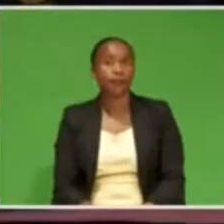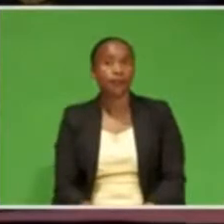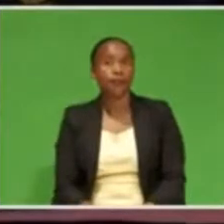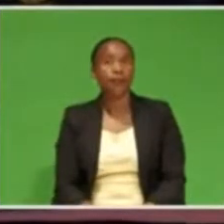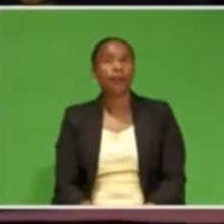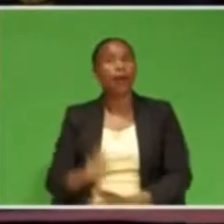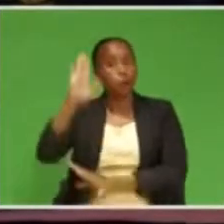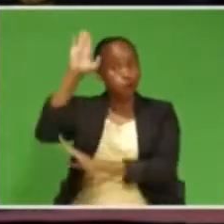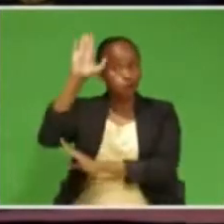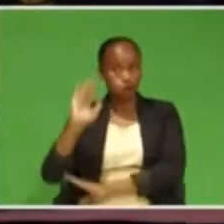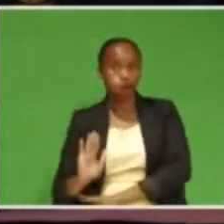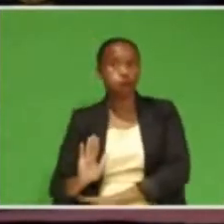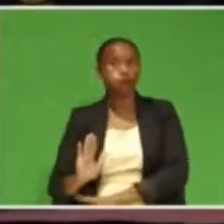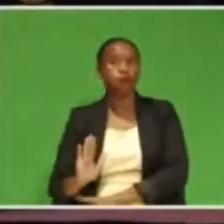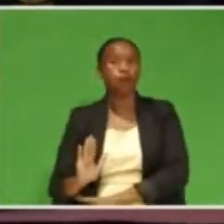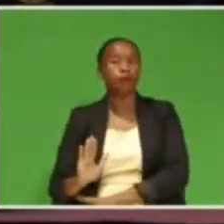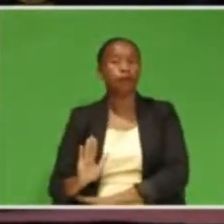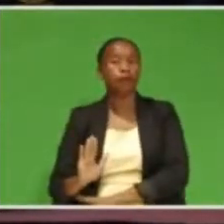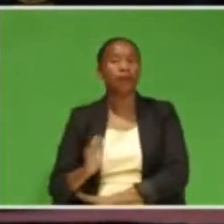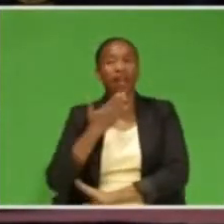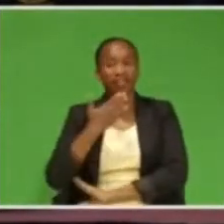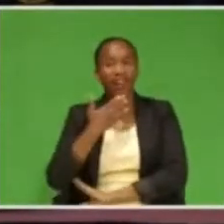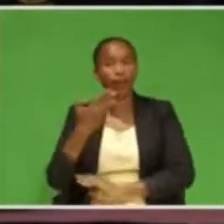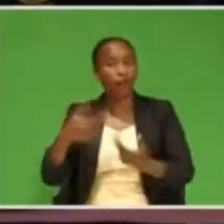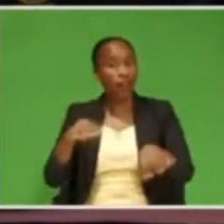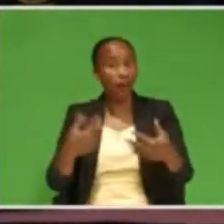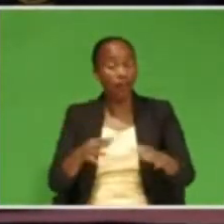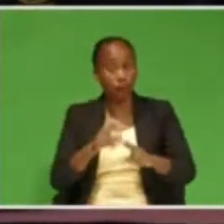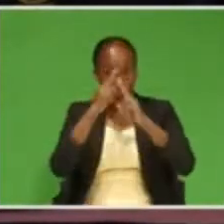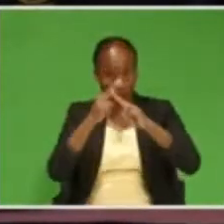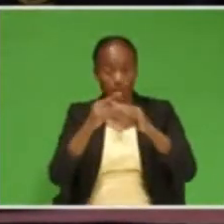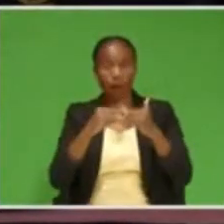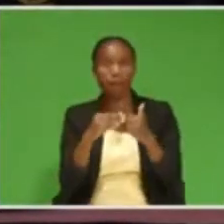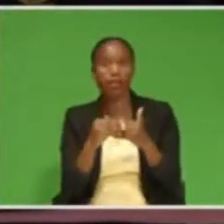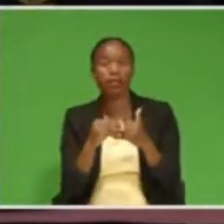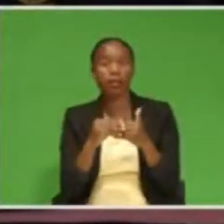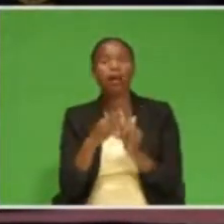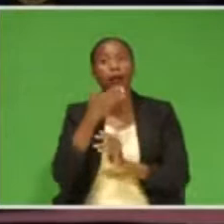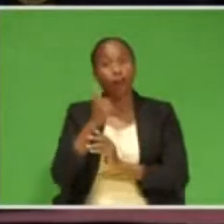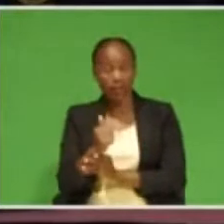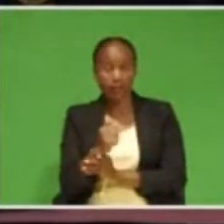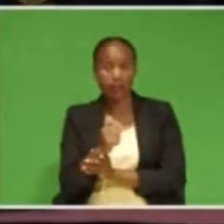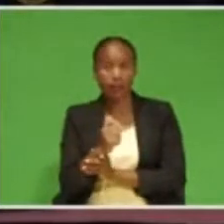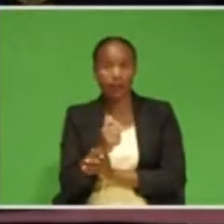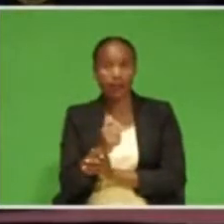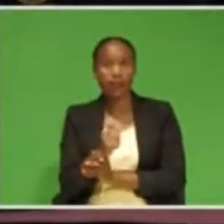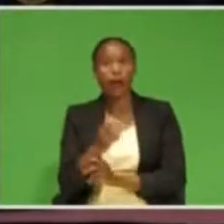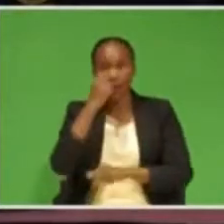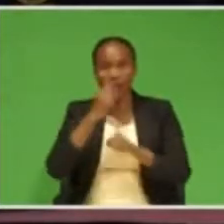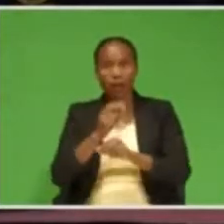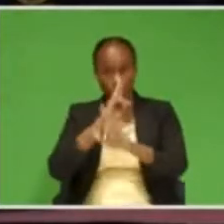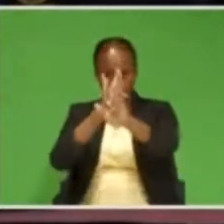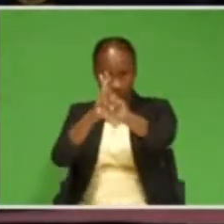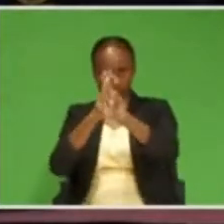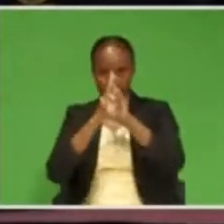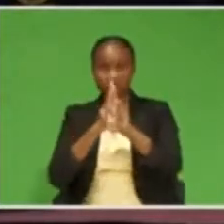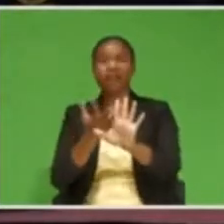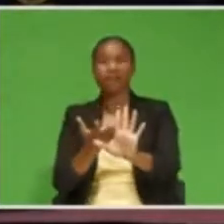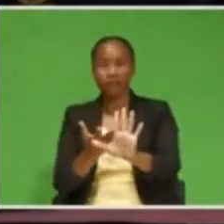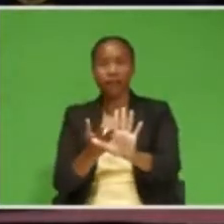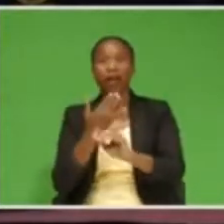Lower your hand. Thank you very much, honorable members. Please, let us respect one another. Thank